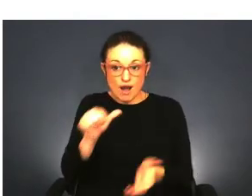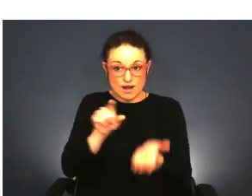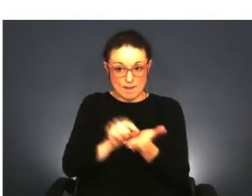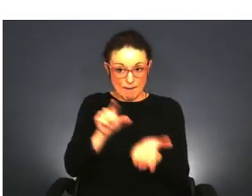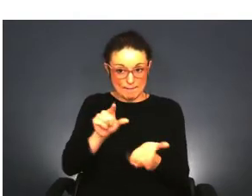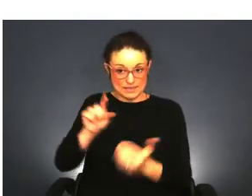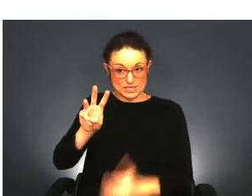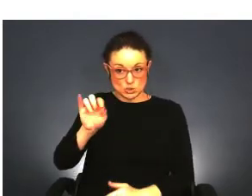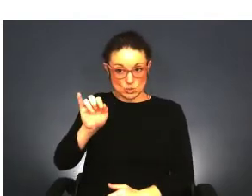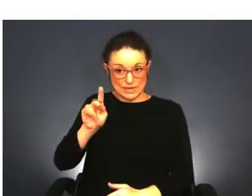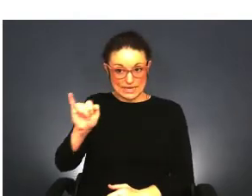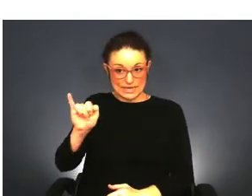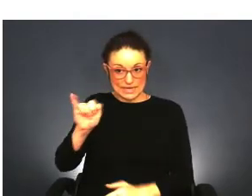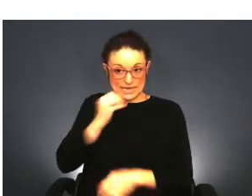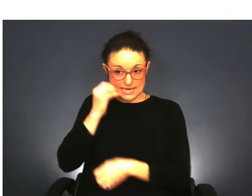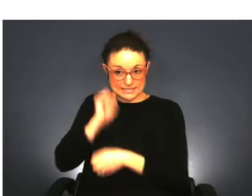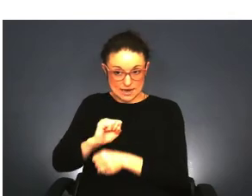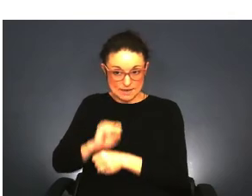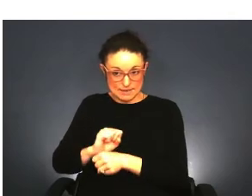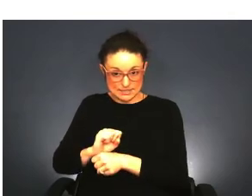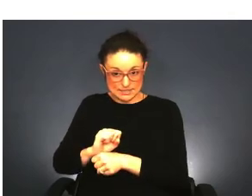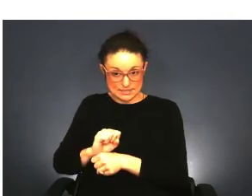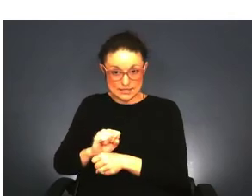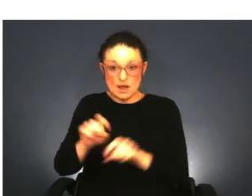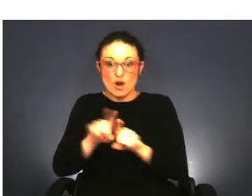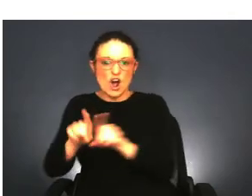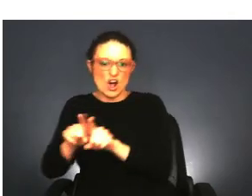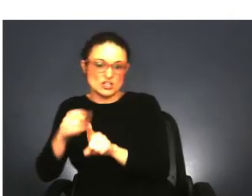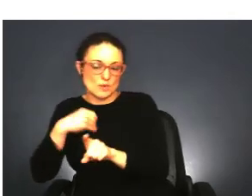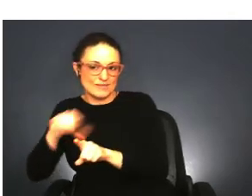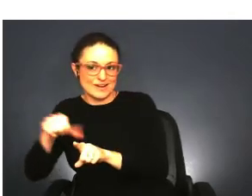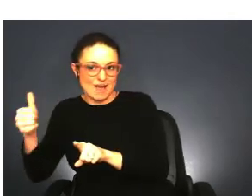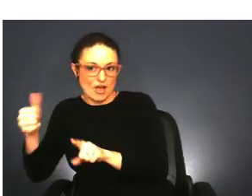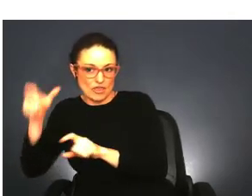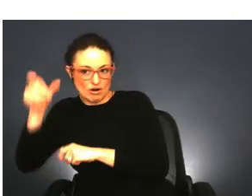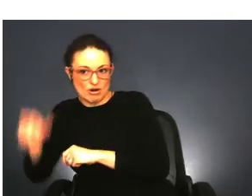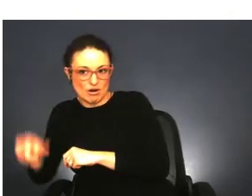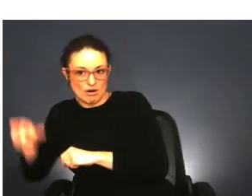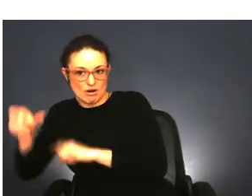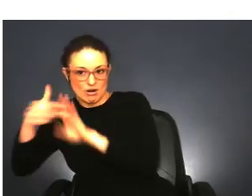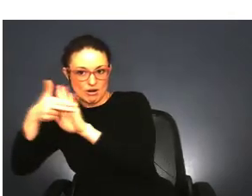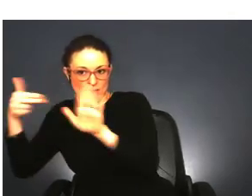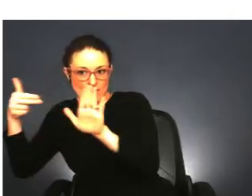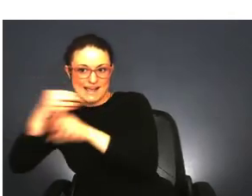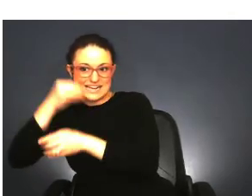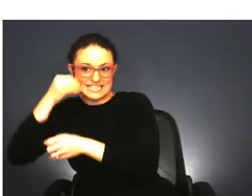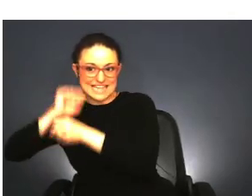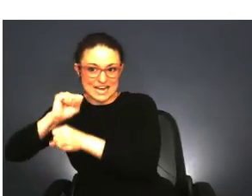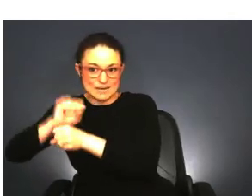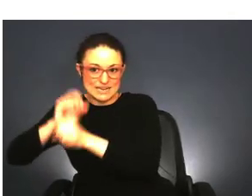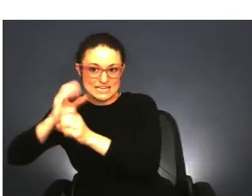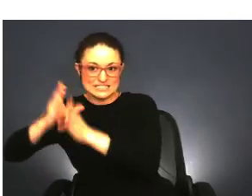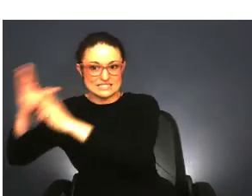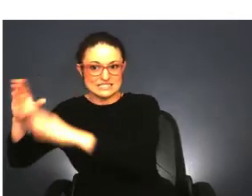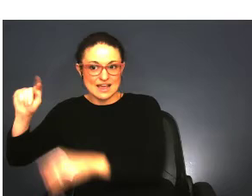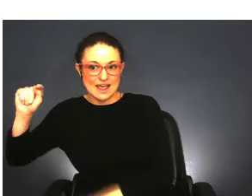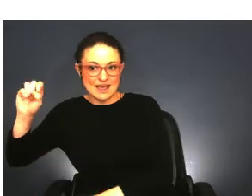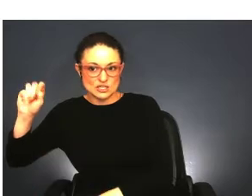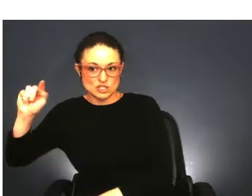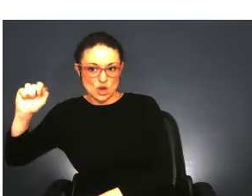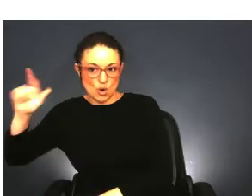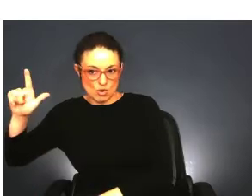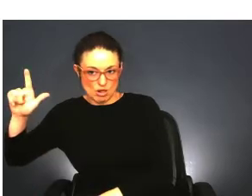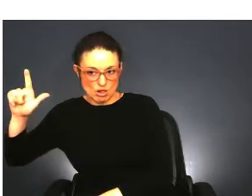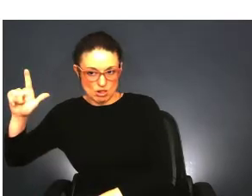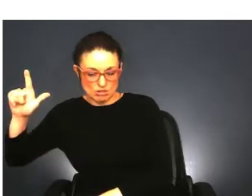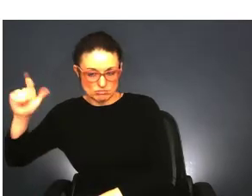assignment. I also have a column for assignments, and I have a totals column. So you can see